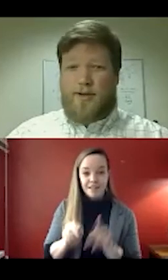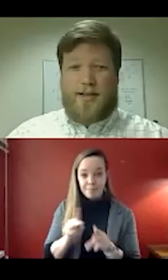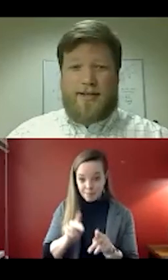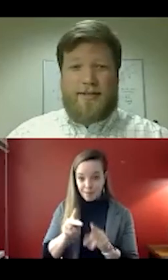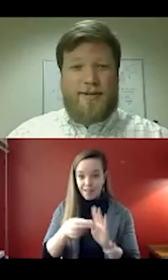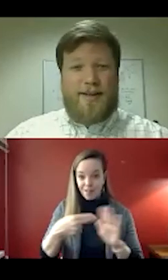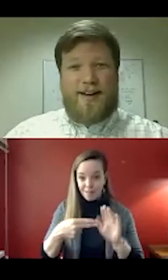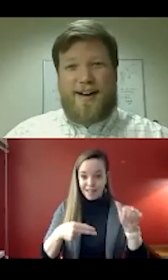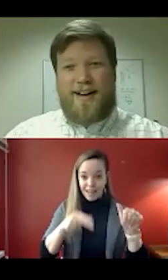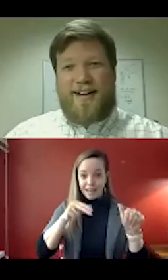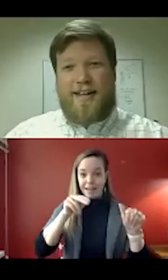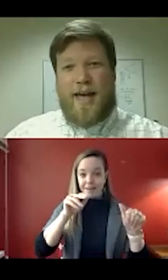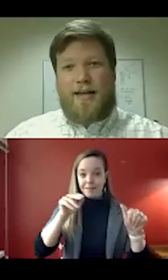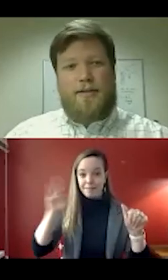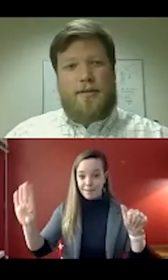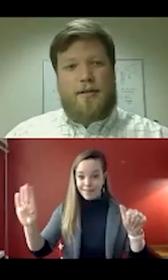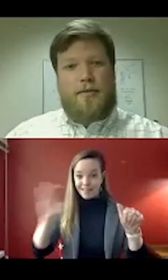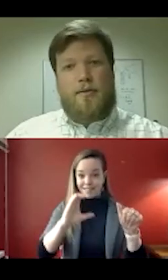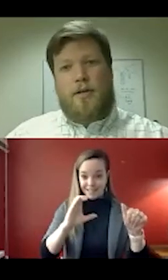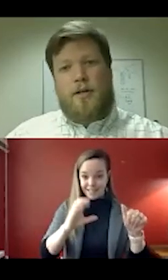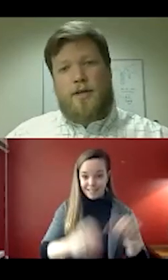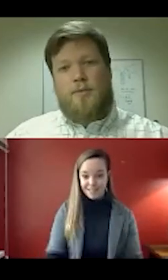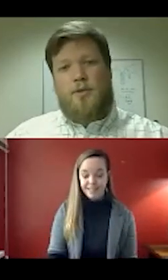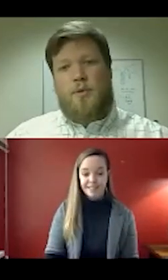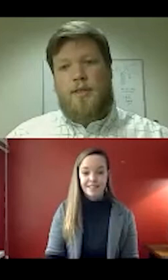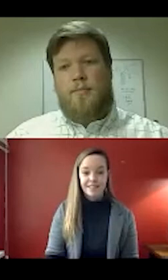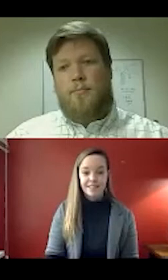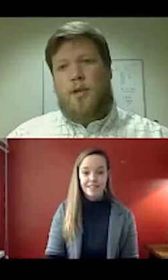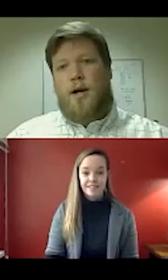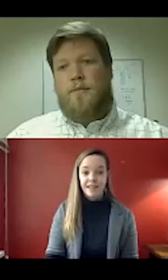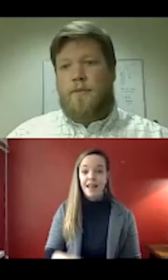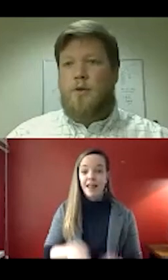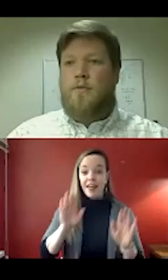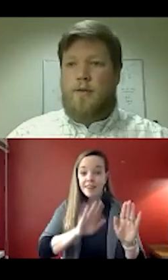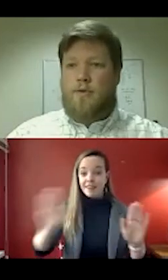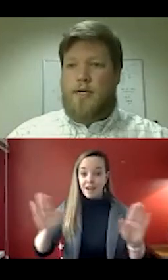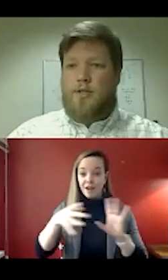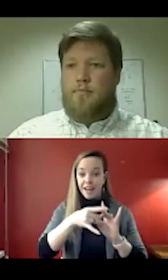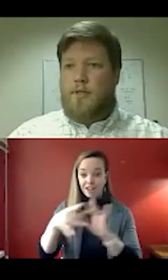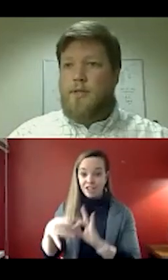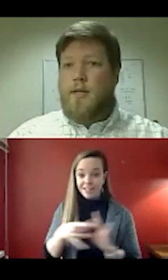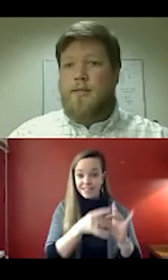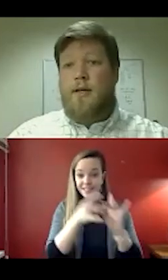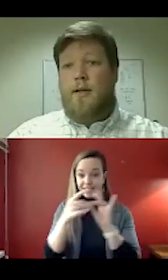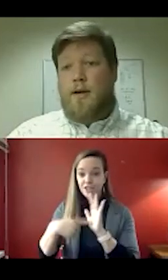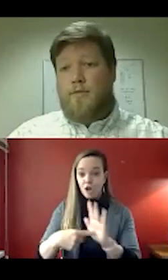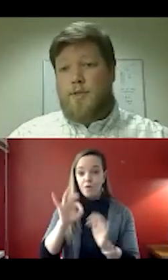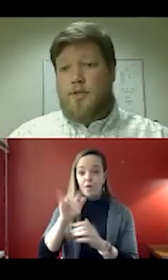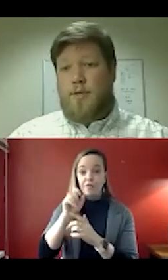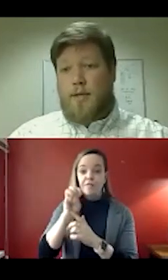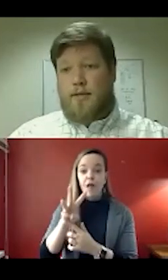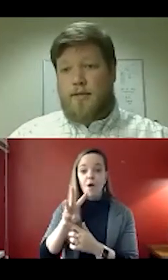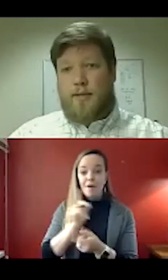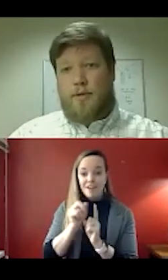protect their identities. And the connections between them imply the flow of conversation. So in this case, the